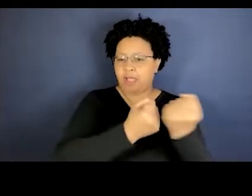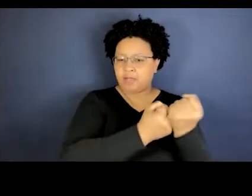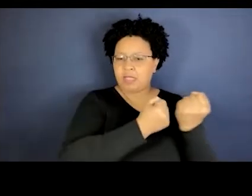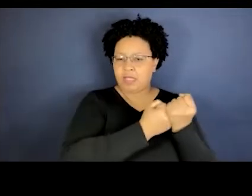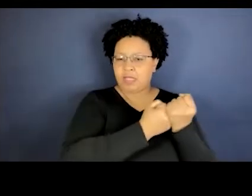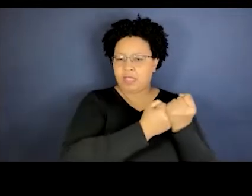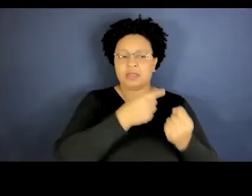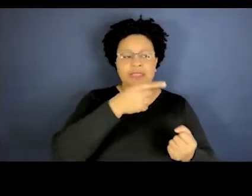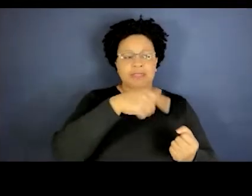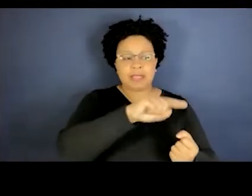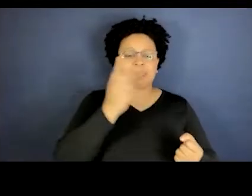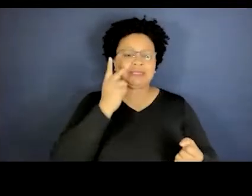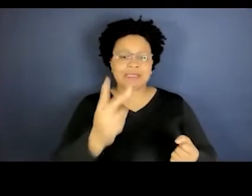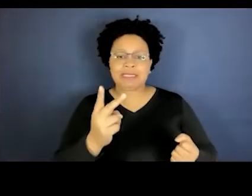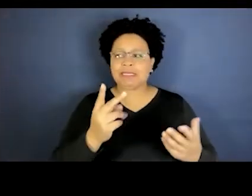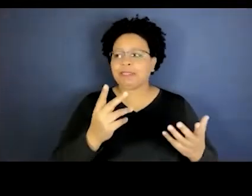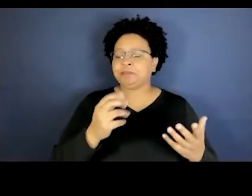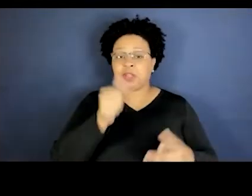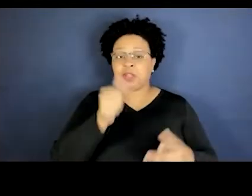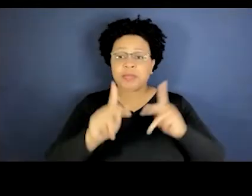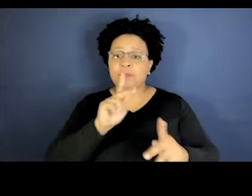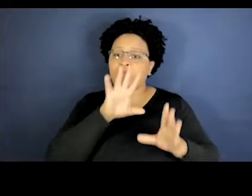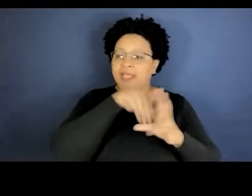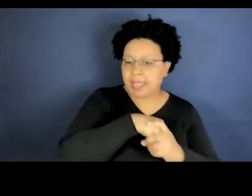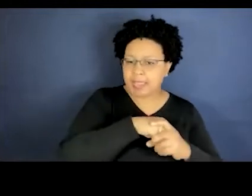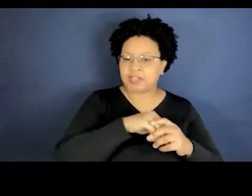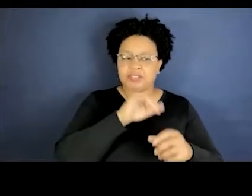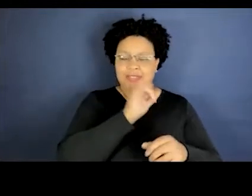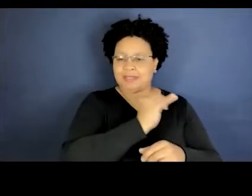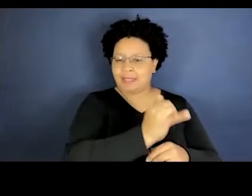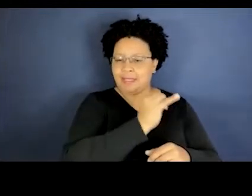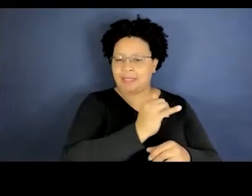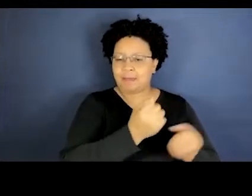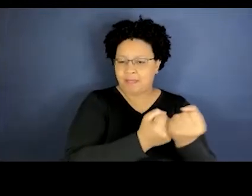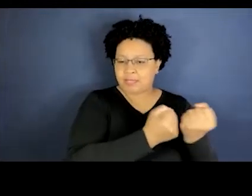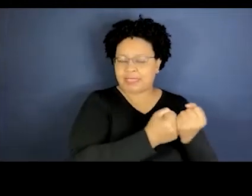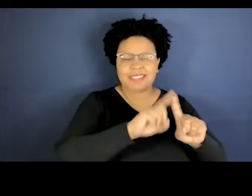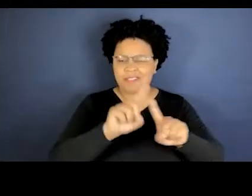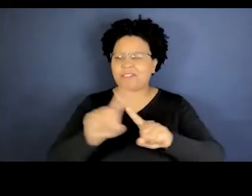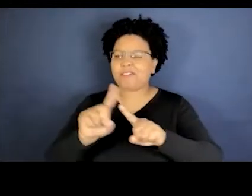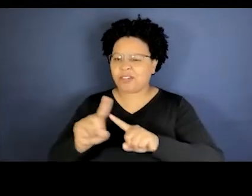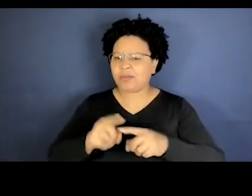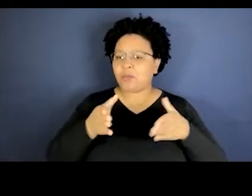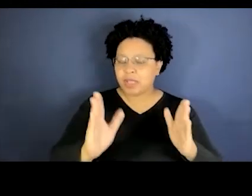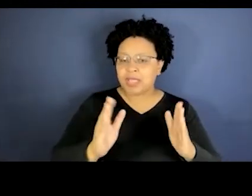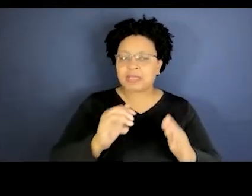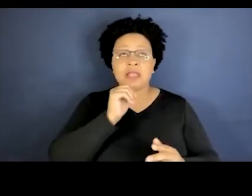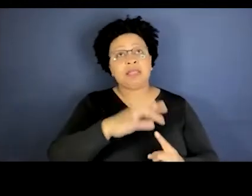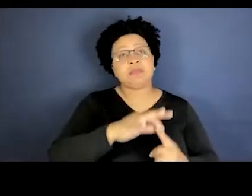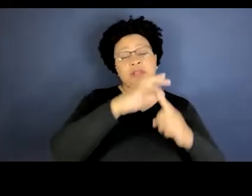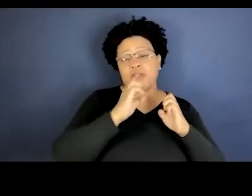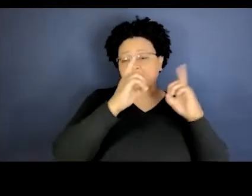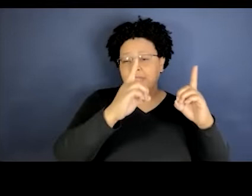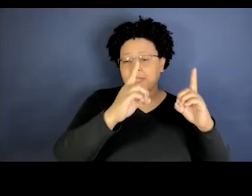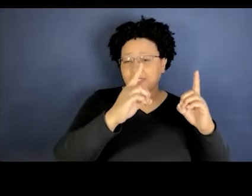seeing others that were engaging in that type of advocacy and in different forms, right? So it wasn't the special education system or